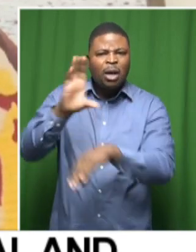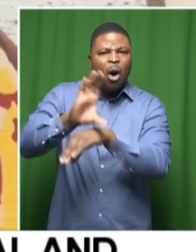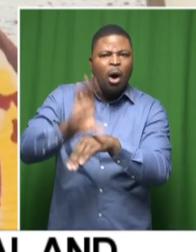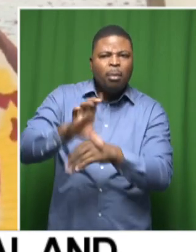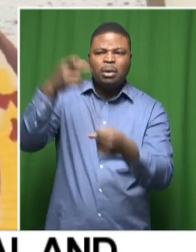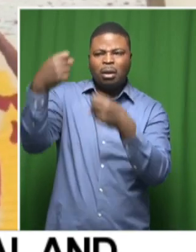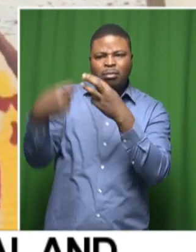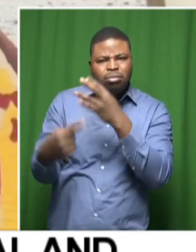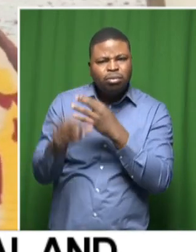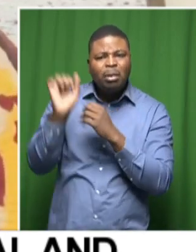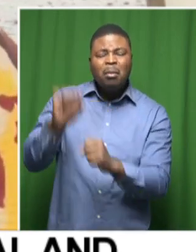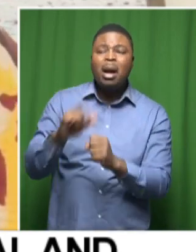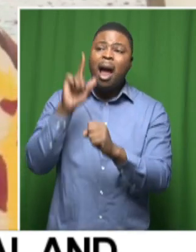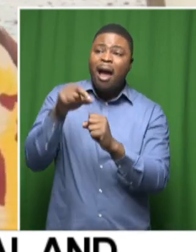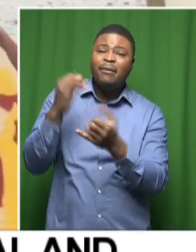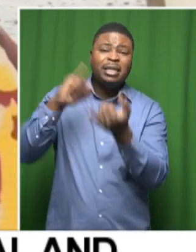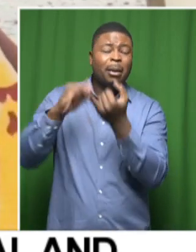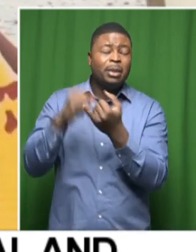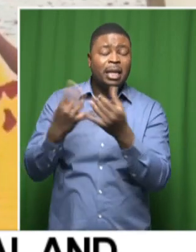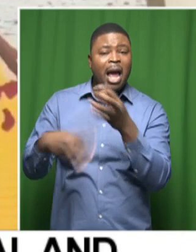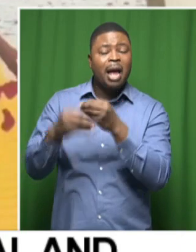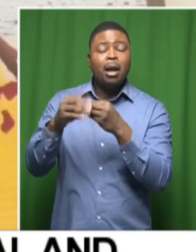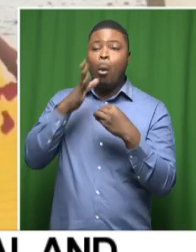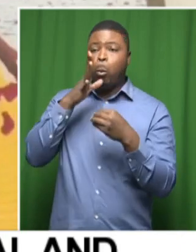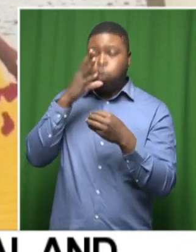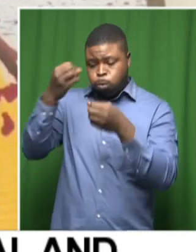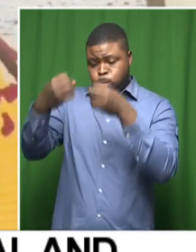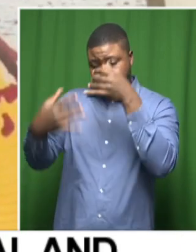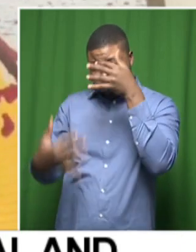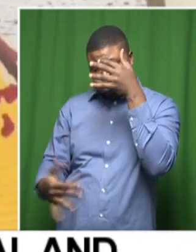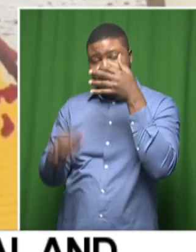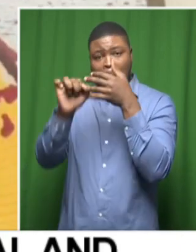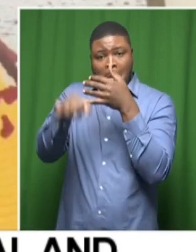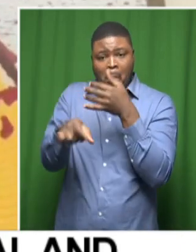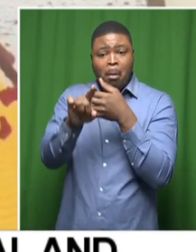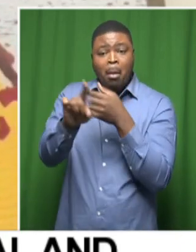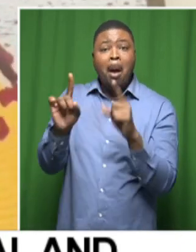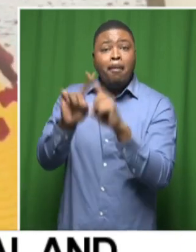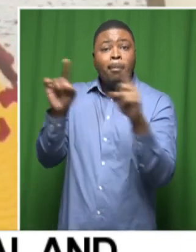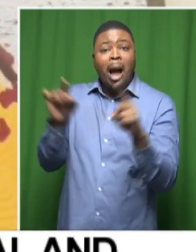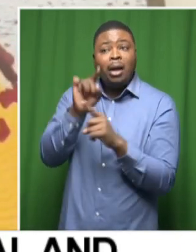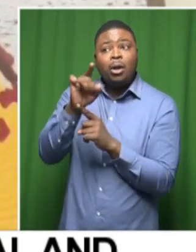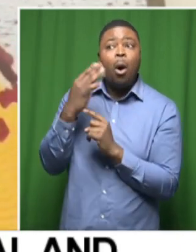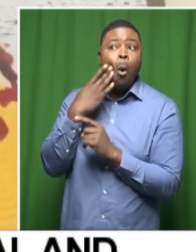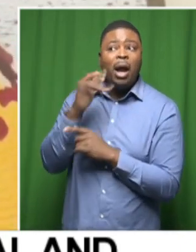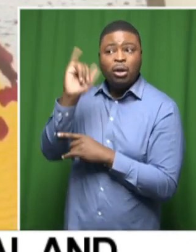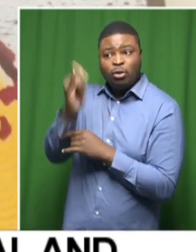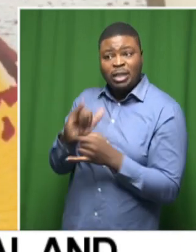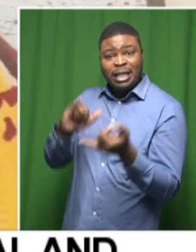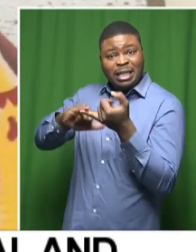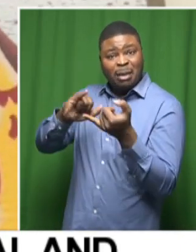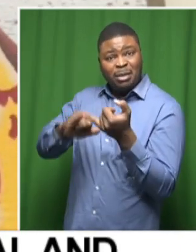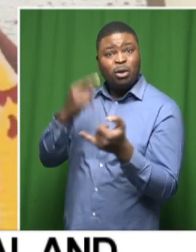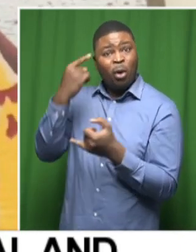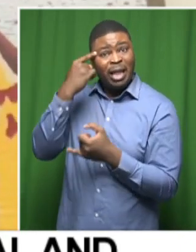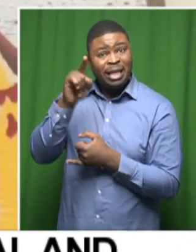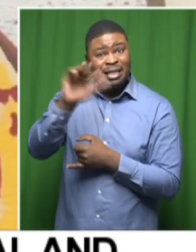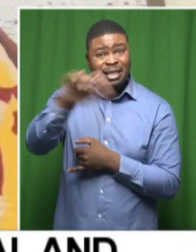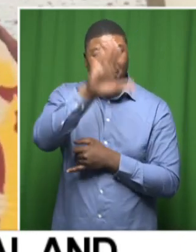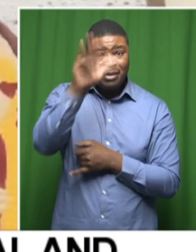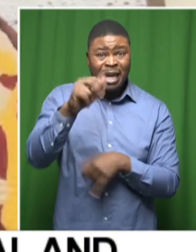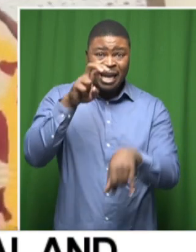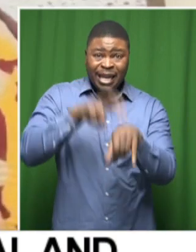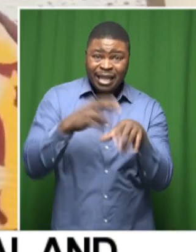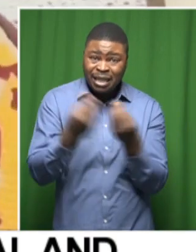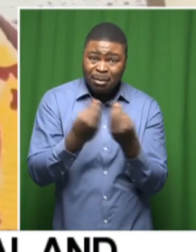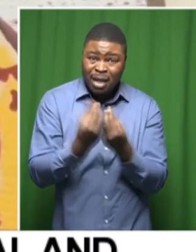a lot that's included in there. But when you look at these subjects, again, to my question, is this what the South African workplace needs?